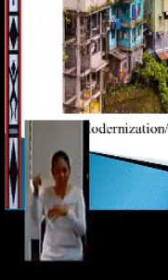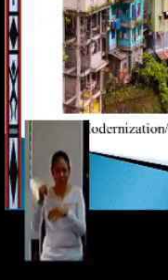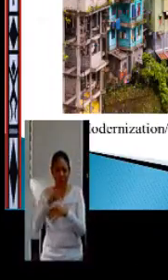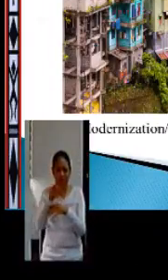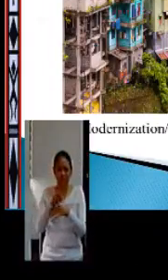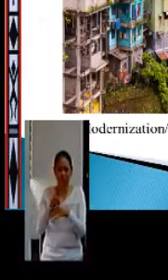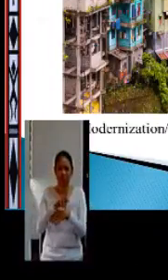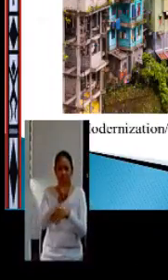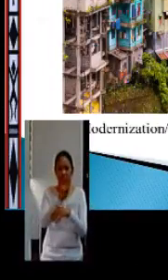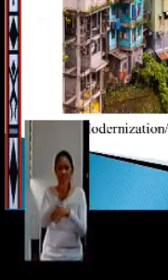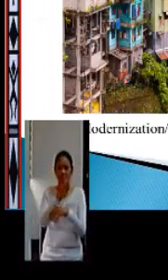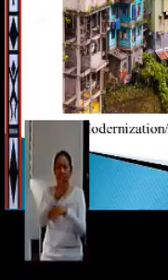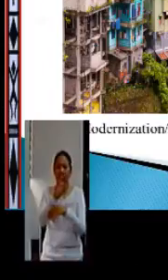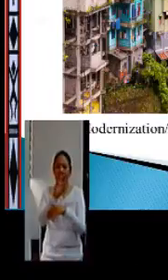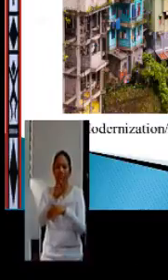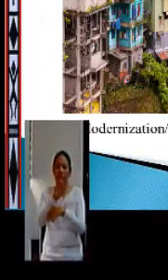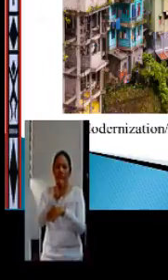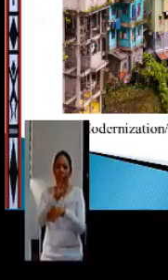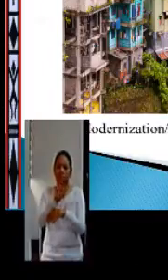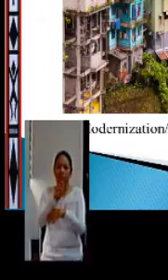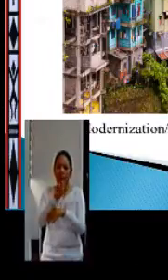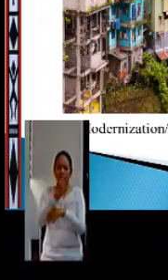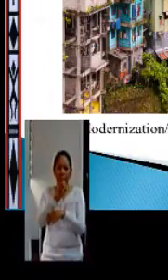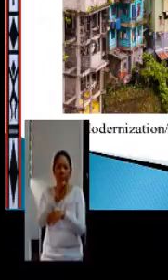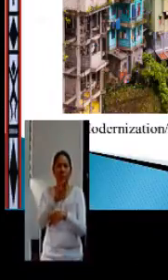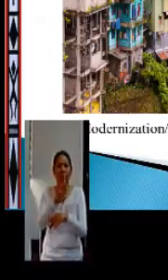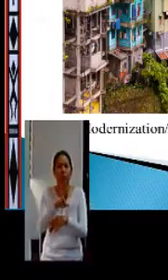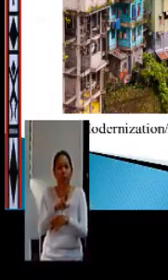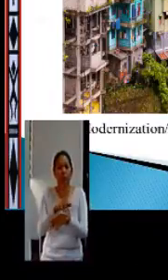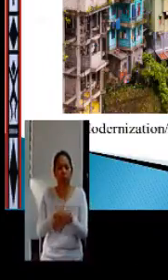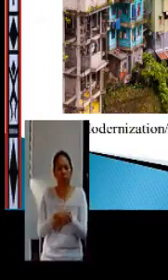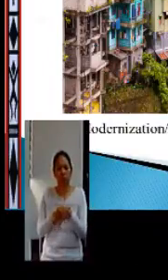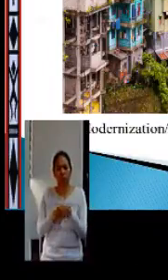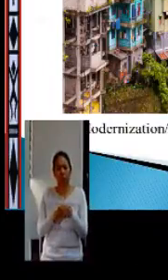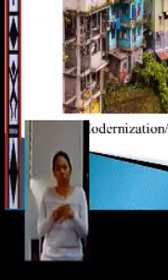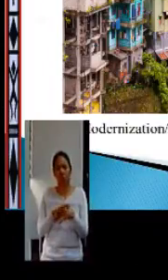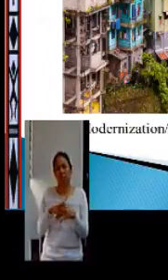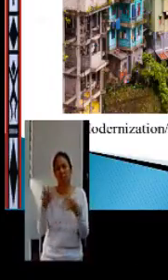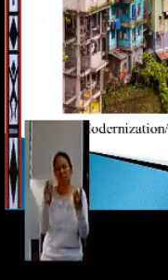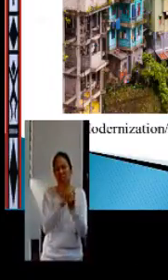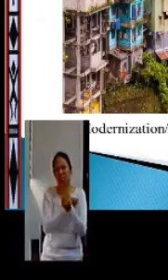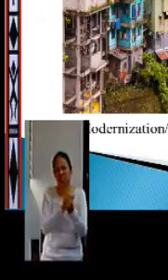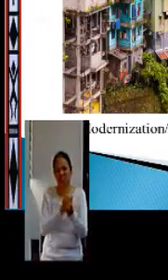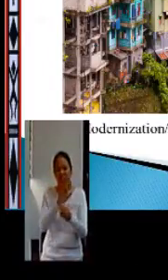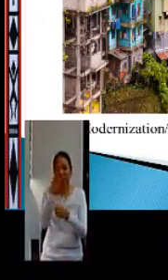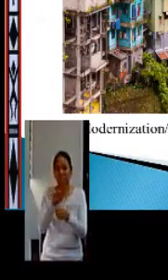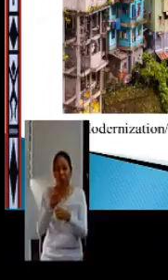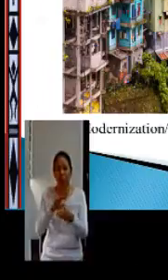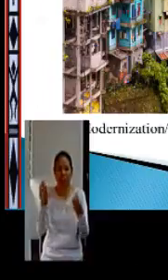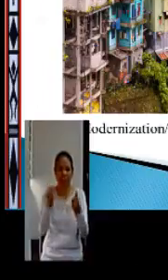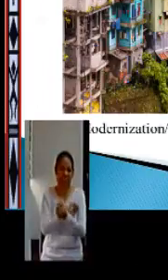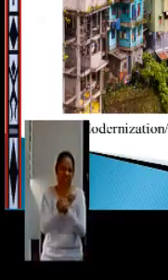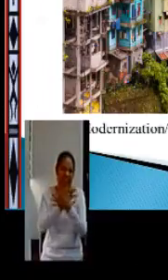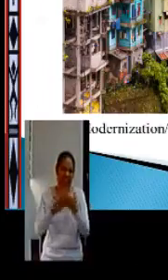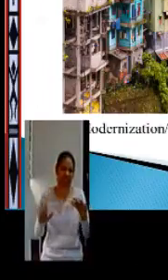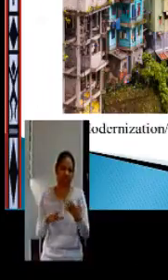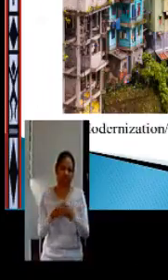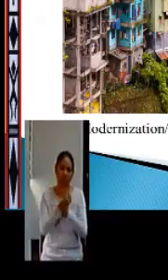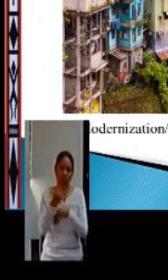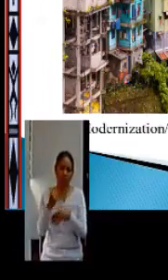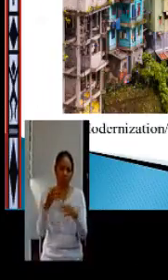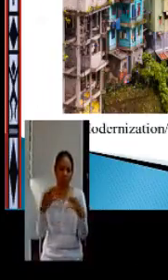this, palayan namin. Of course, every living creatures in the on that part ay namamatay.